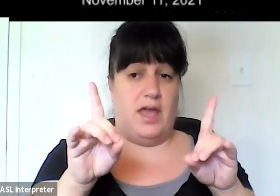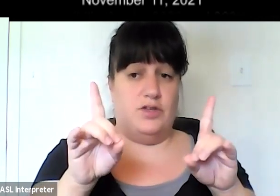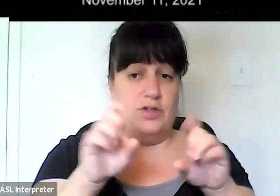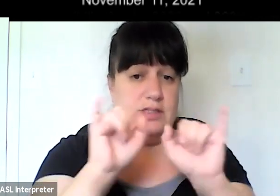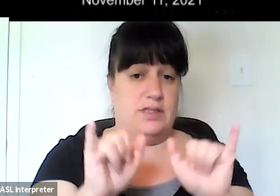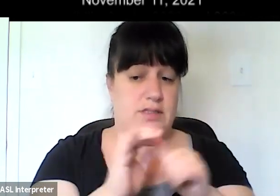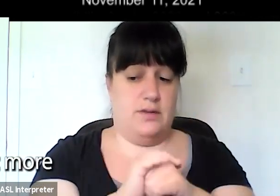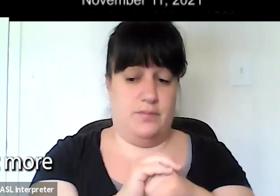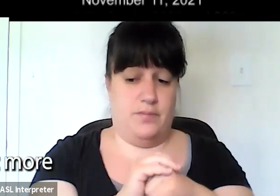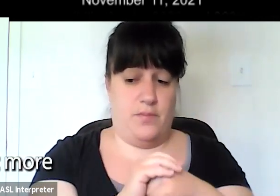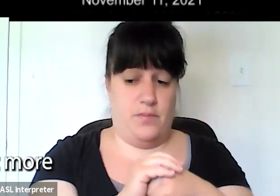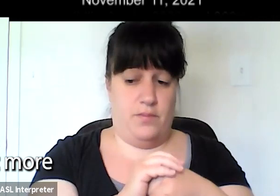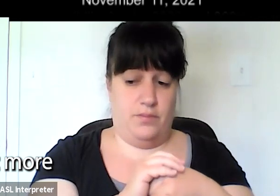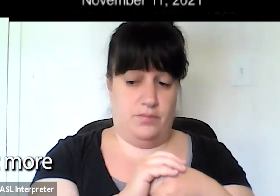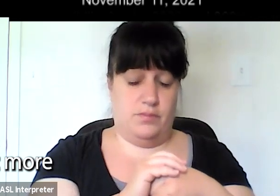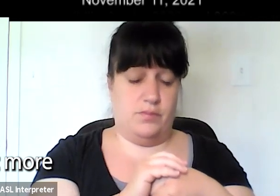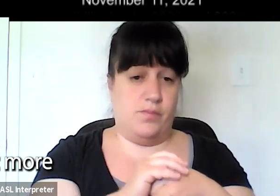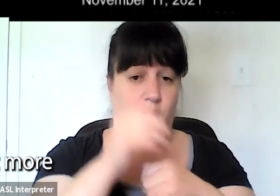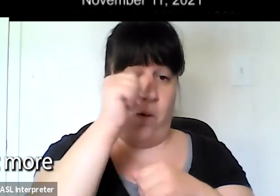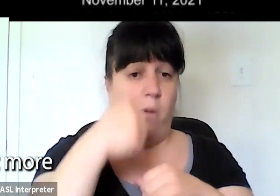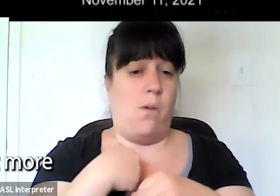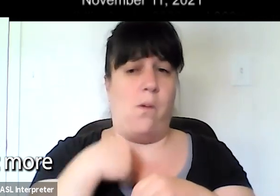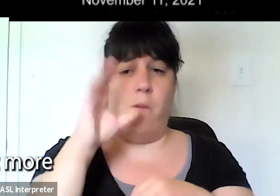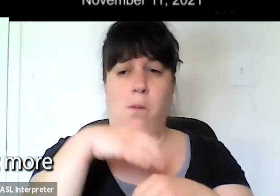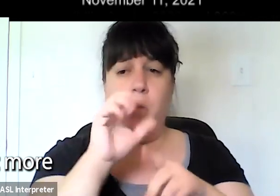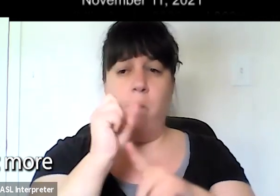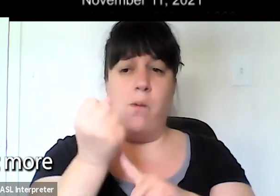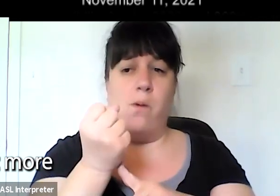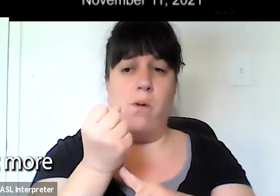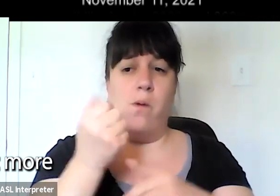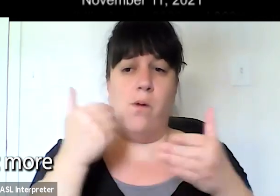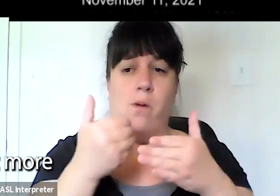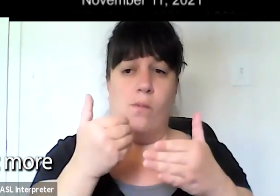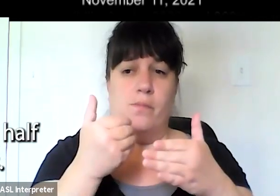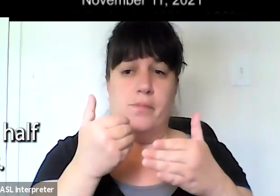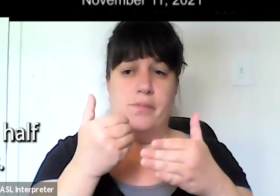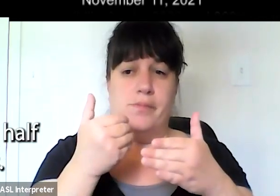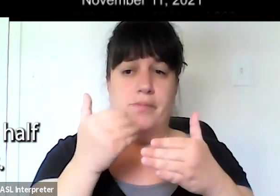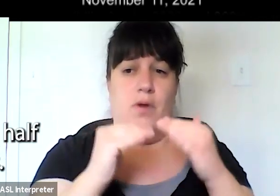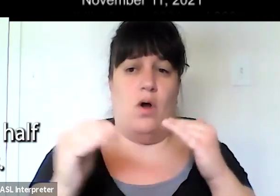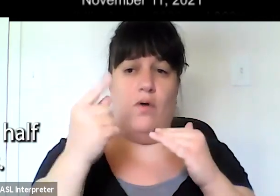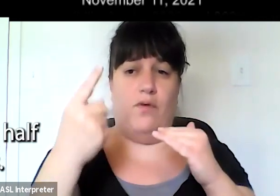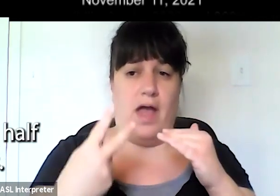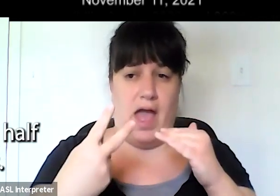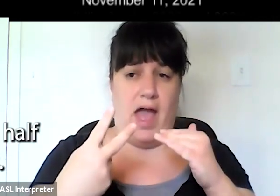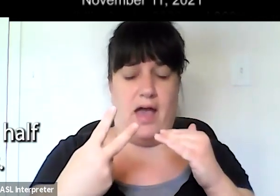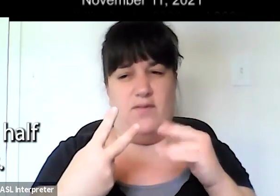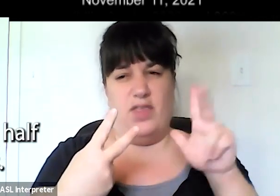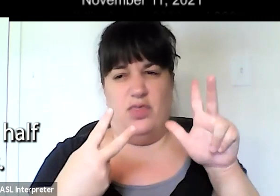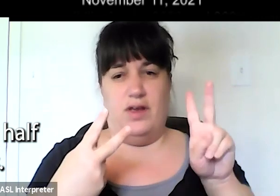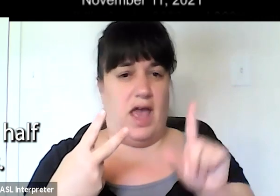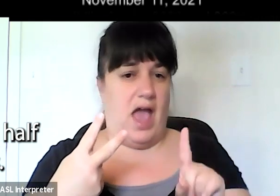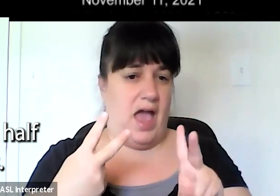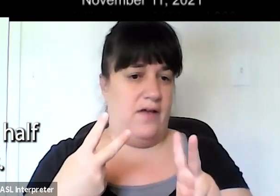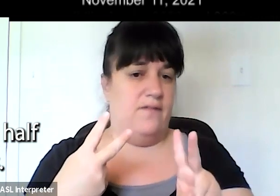system. Now, in India, we have a peculiar case where almost more than half of these, about 3.5 million of them,